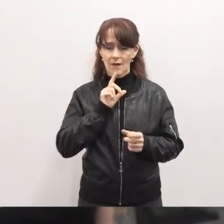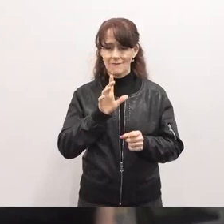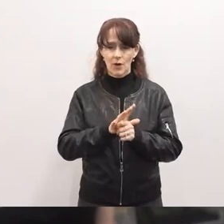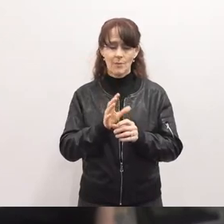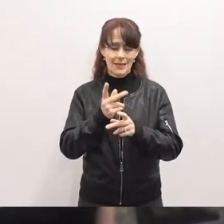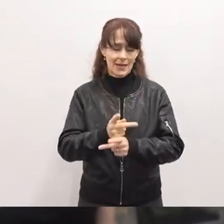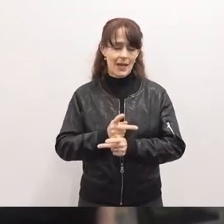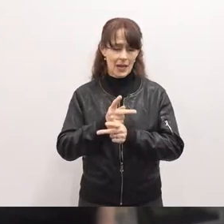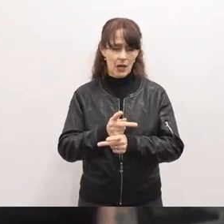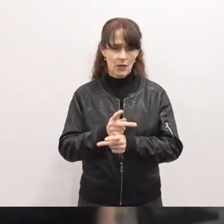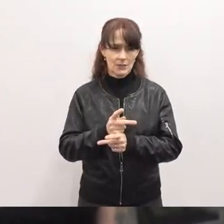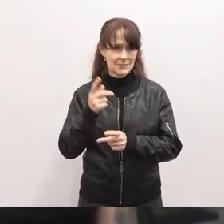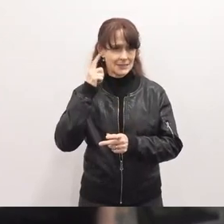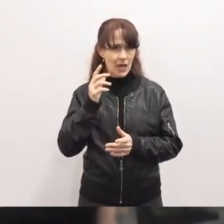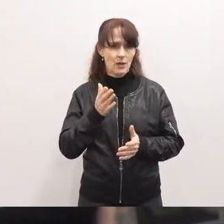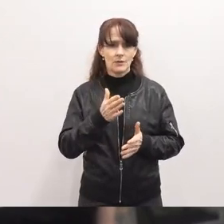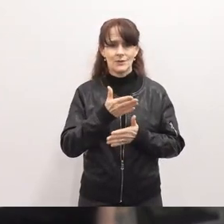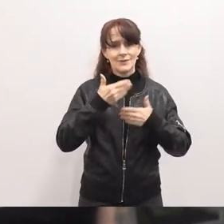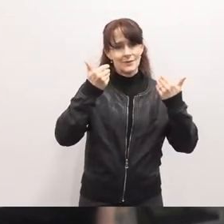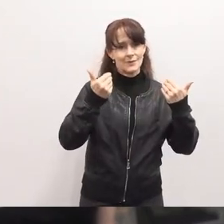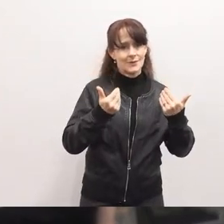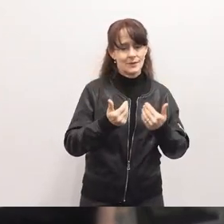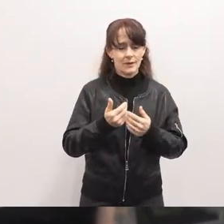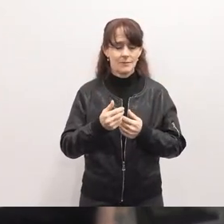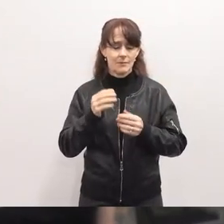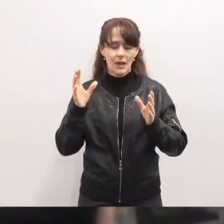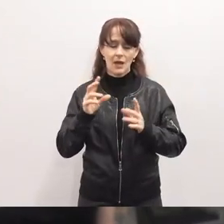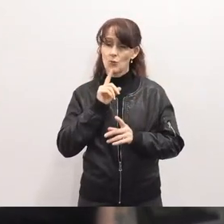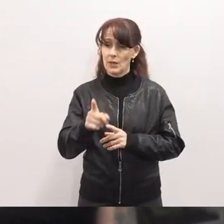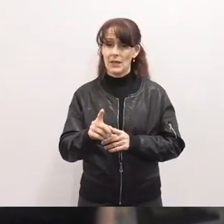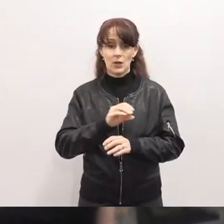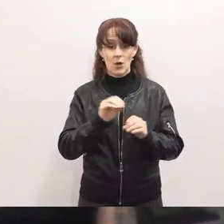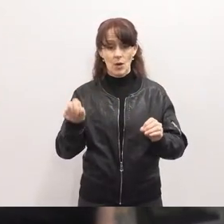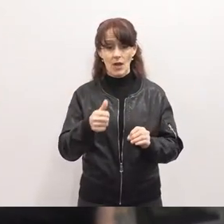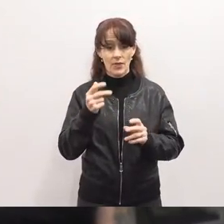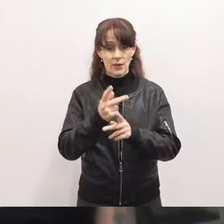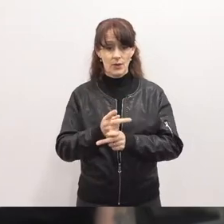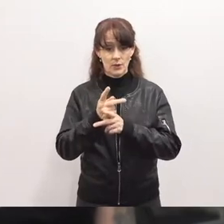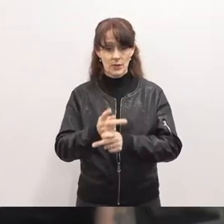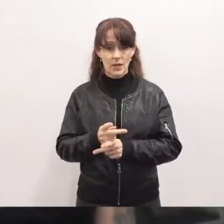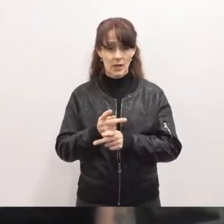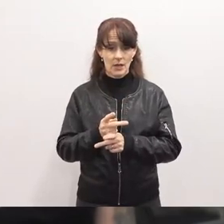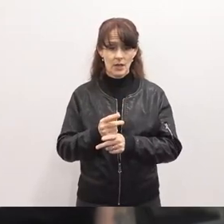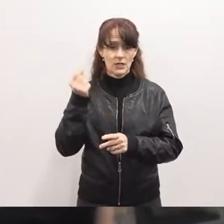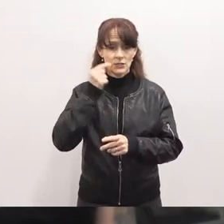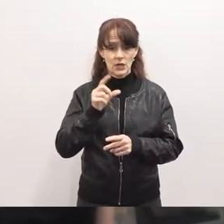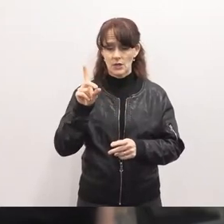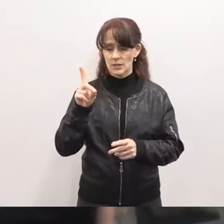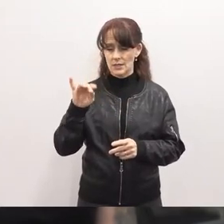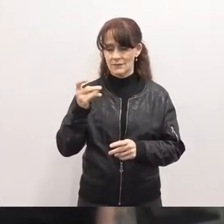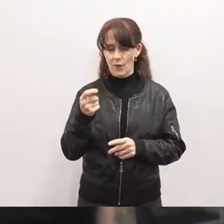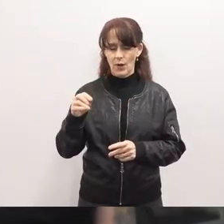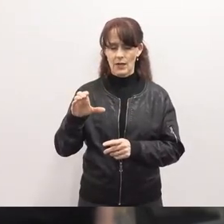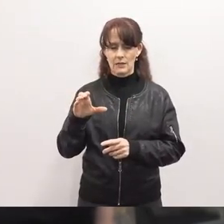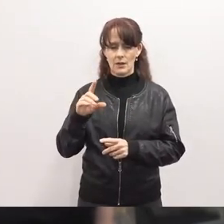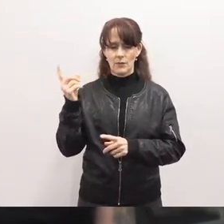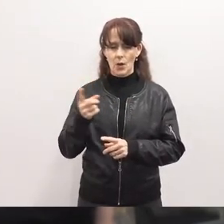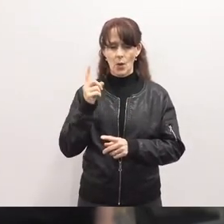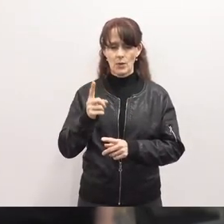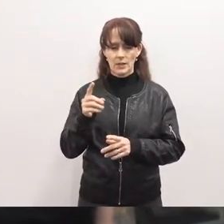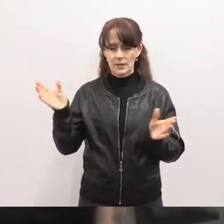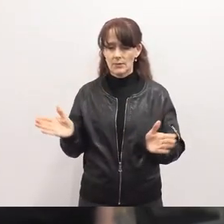sound less nefarious. In reality, they offer no other care to gender dysphoric children. They just push the affirmation only